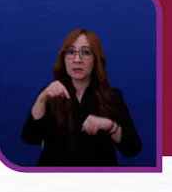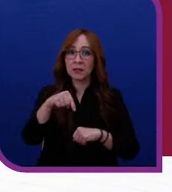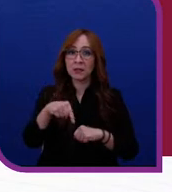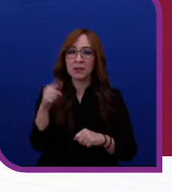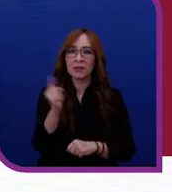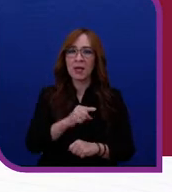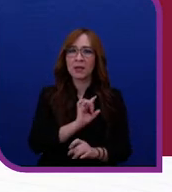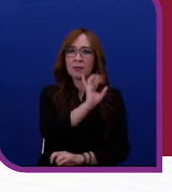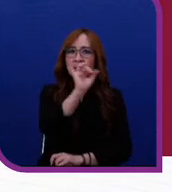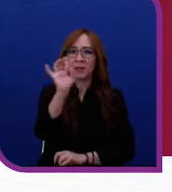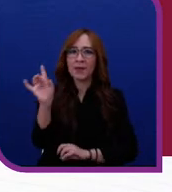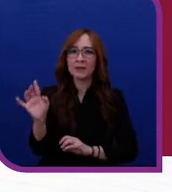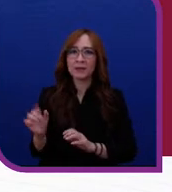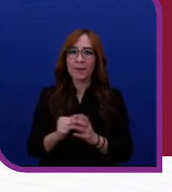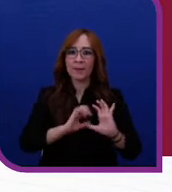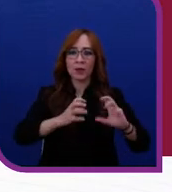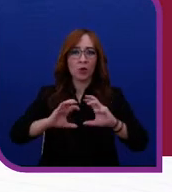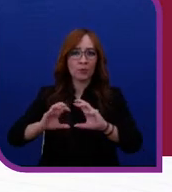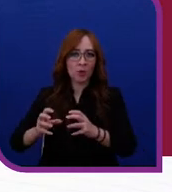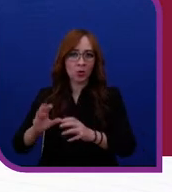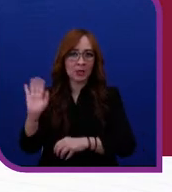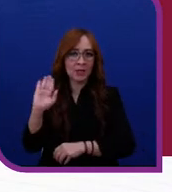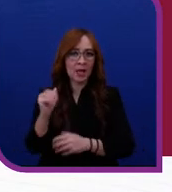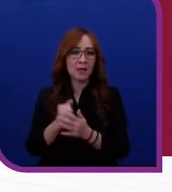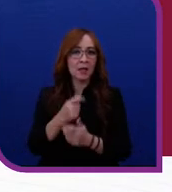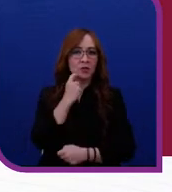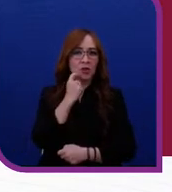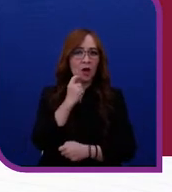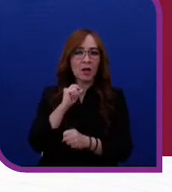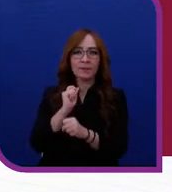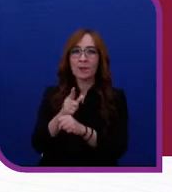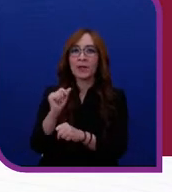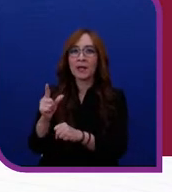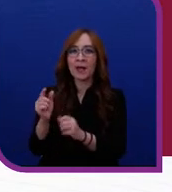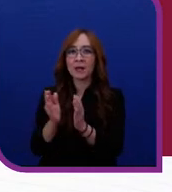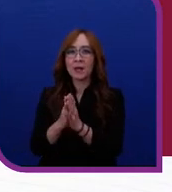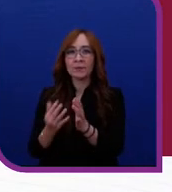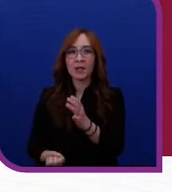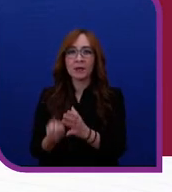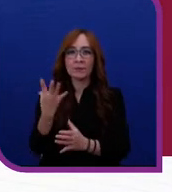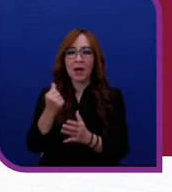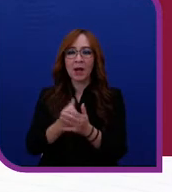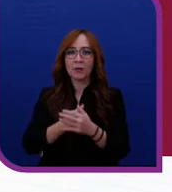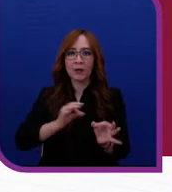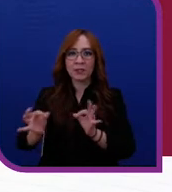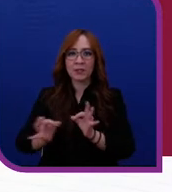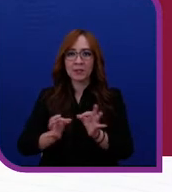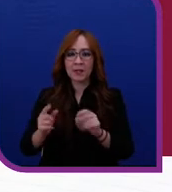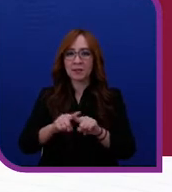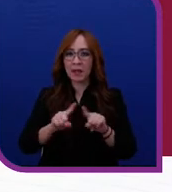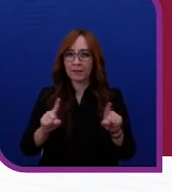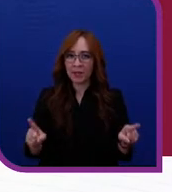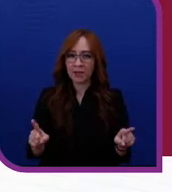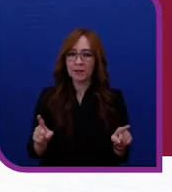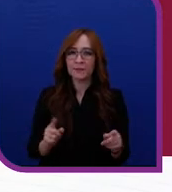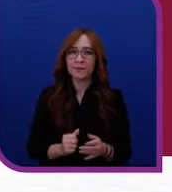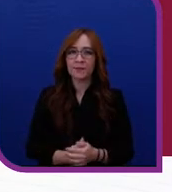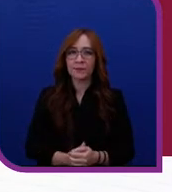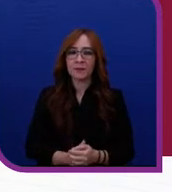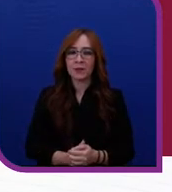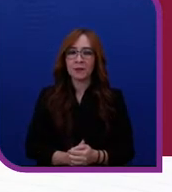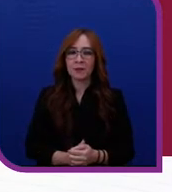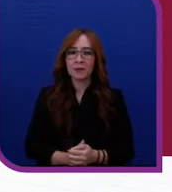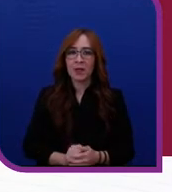necessarily refinancing and development facilities that also a typical of Grand element.com BM